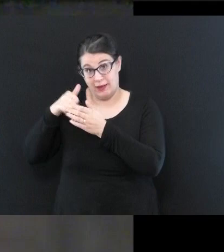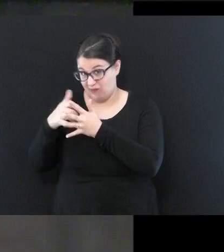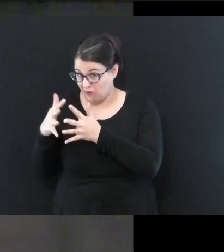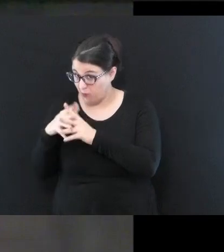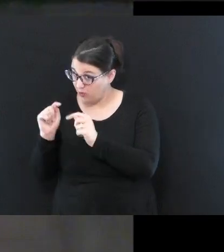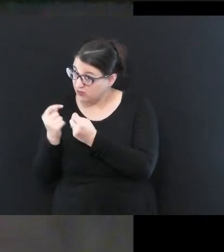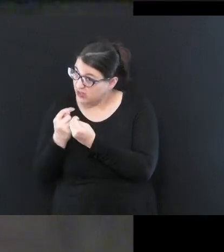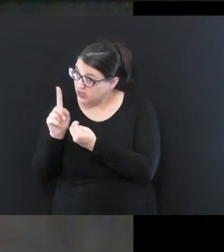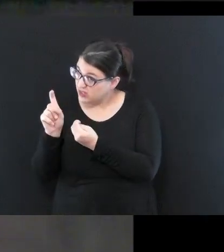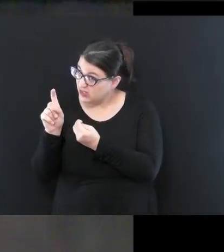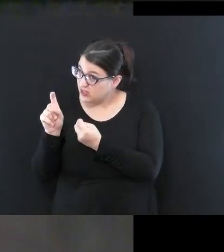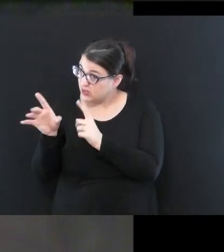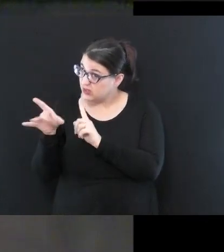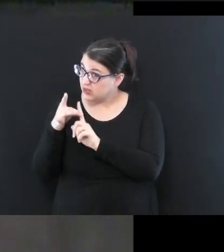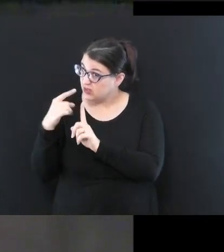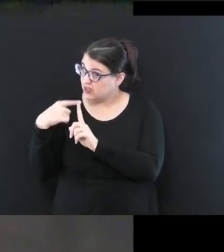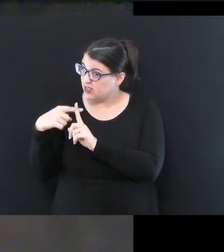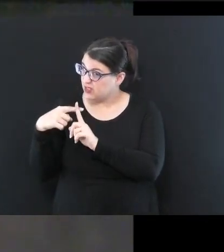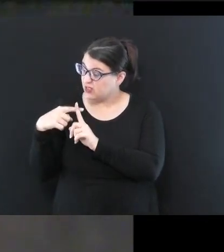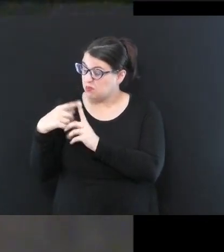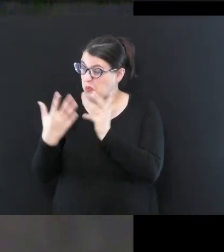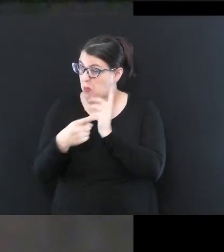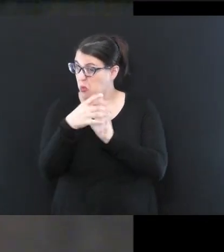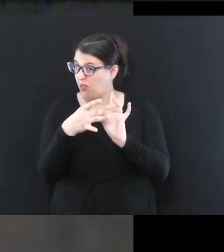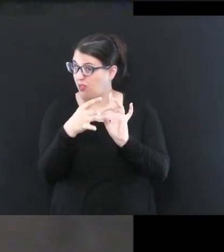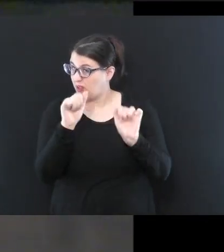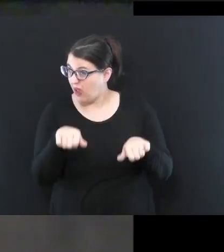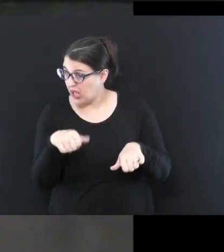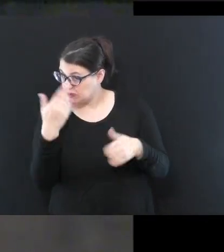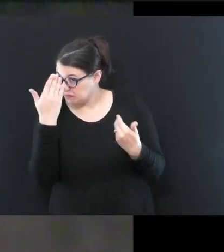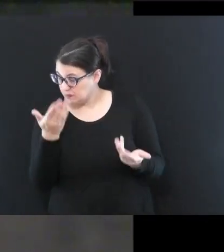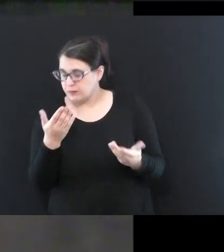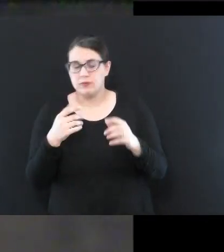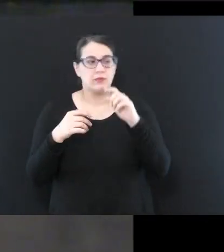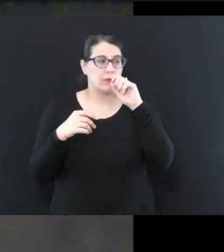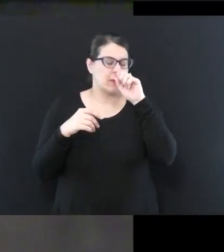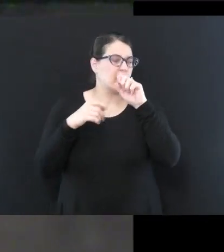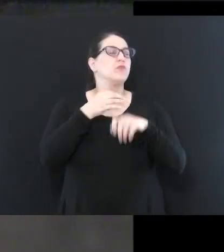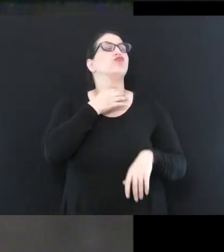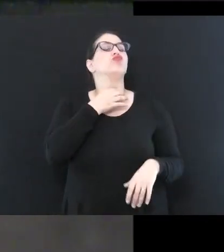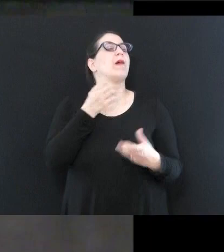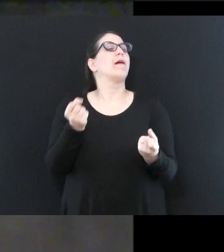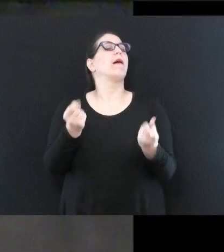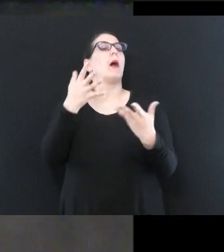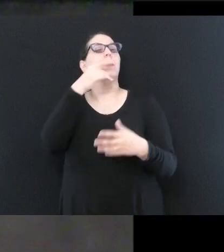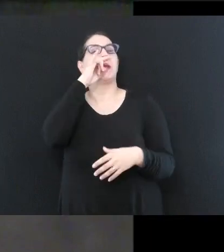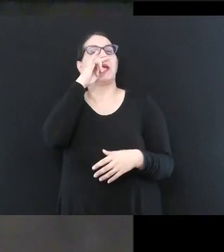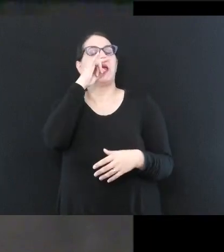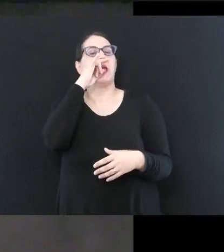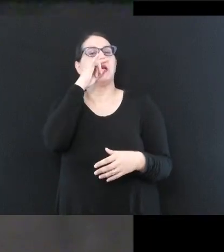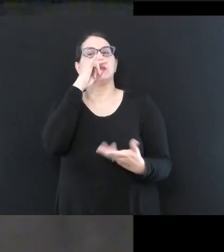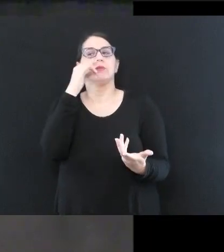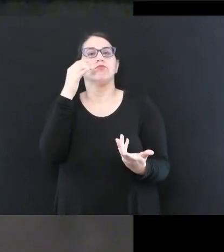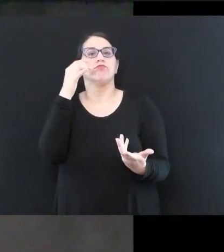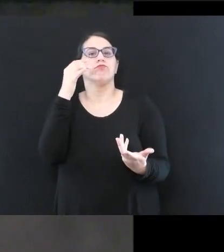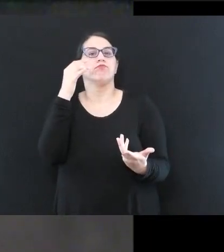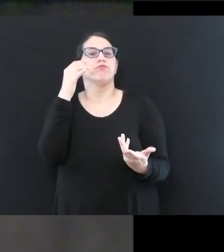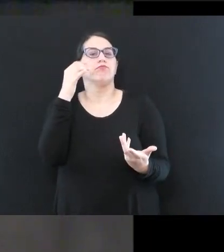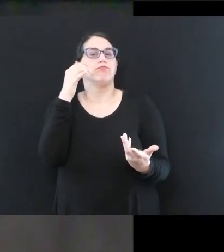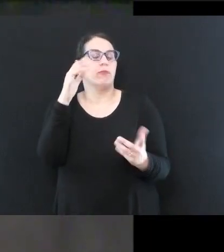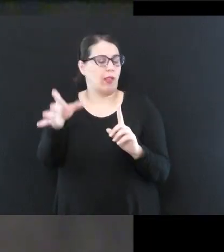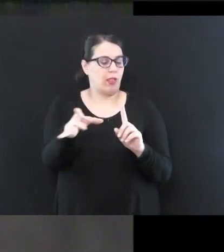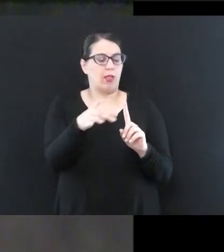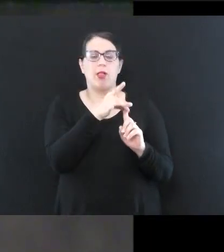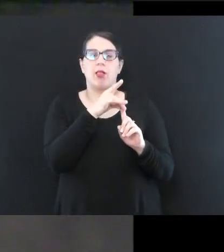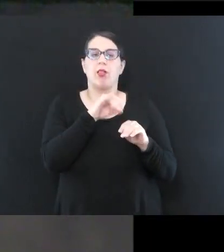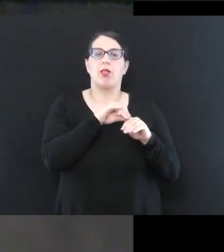that or not, but maybe generally, how many kids are affected outside of just the ones who test positive in the